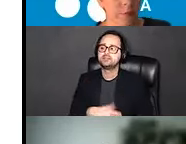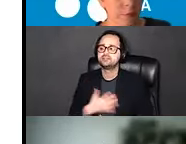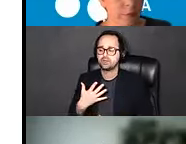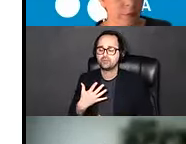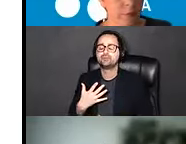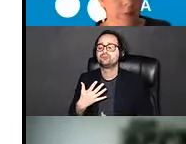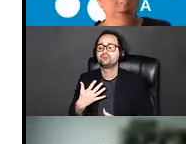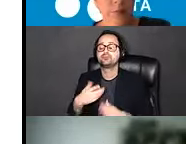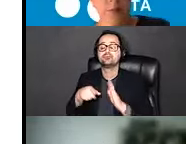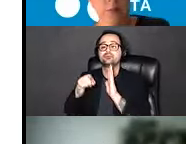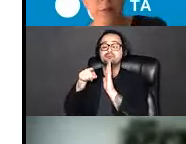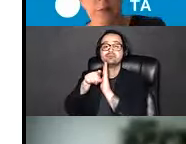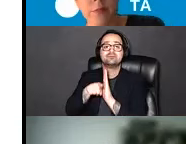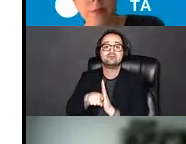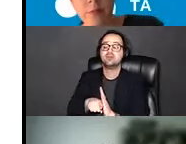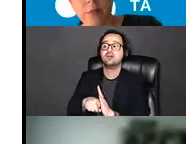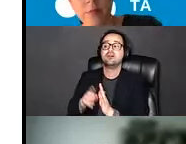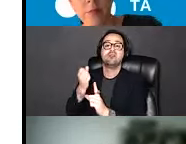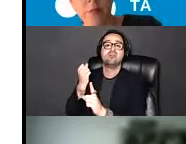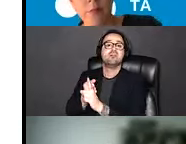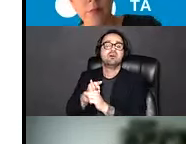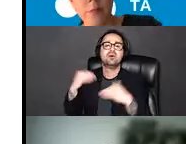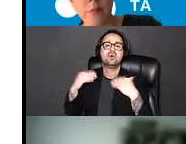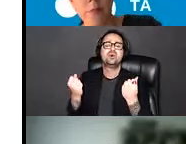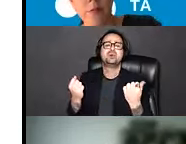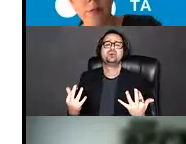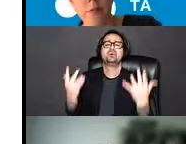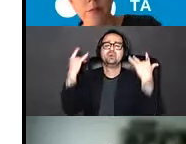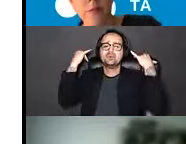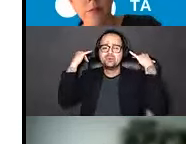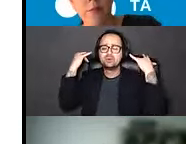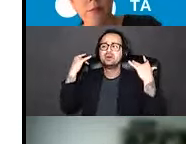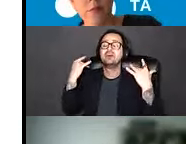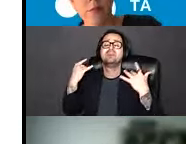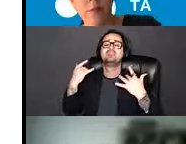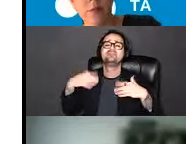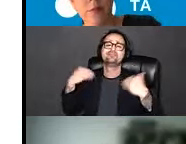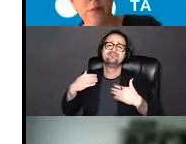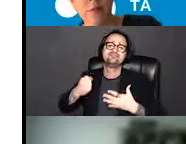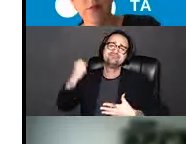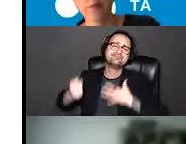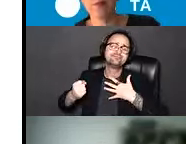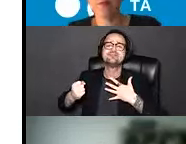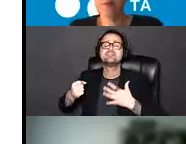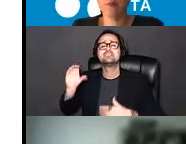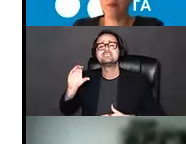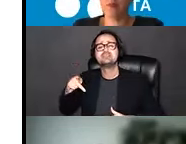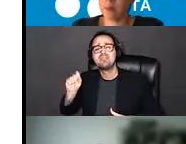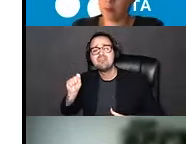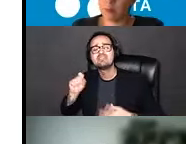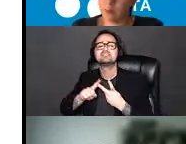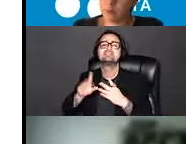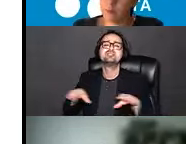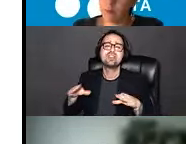the adversities they're experiencing become so overwhelming that they end up being involved in the child welfare system, and you've got to rebuild that safety